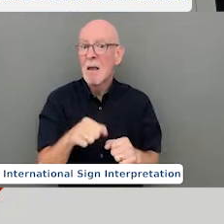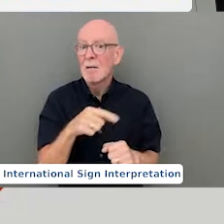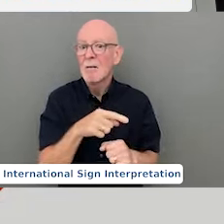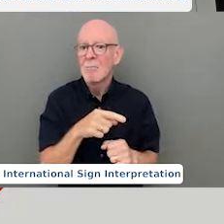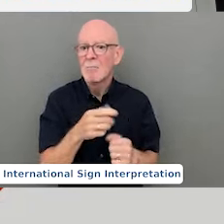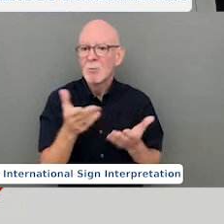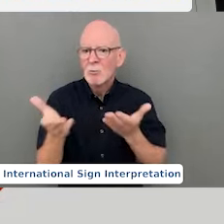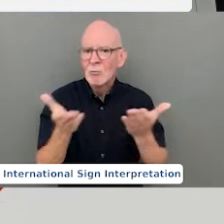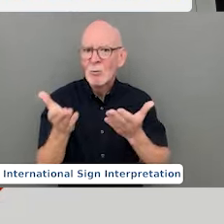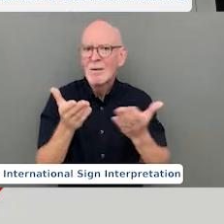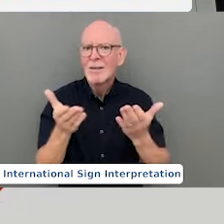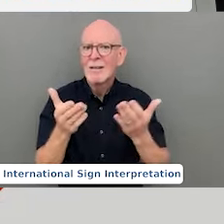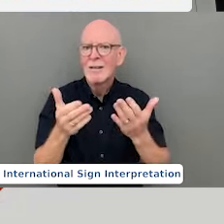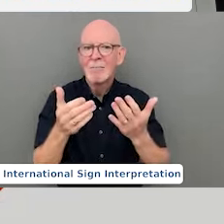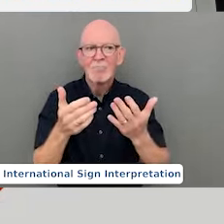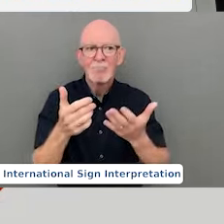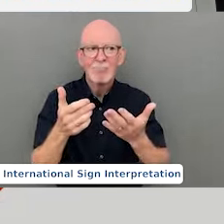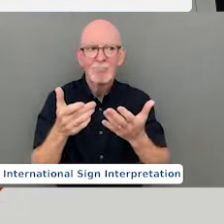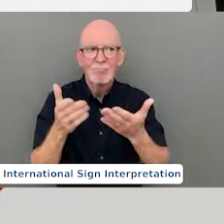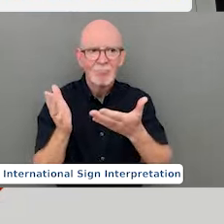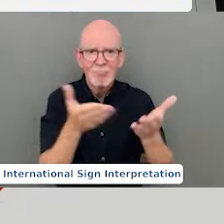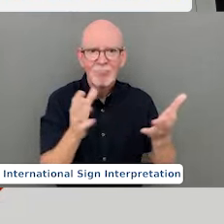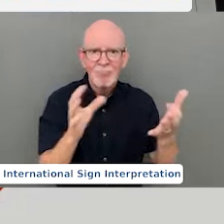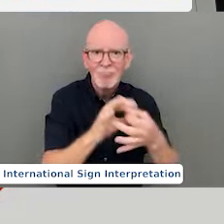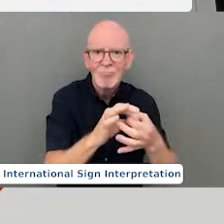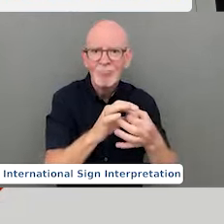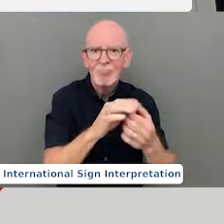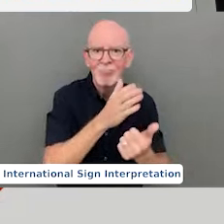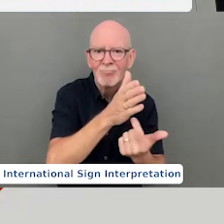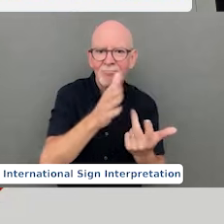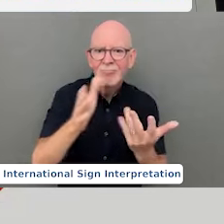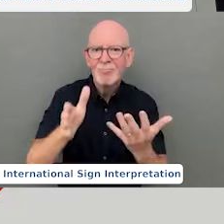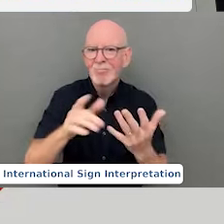any according to their needs. And